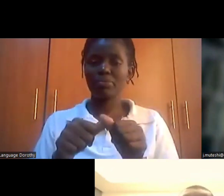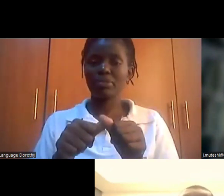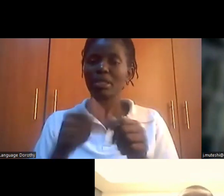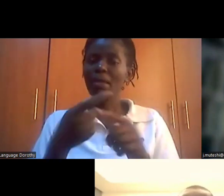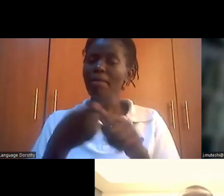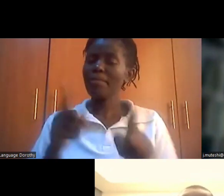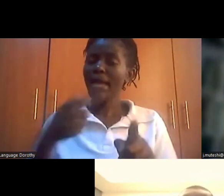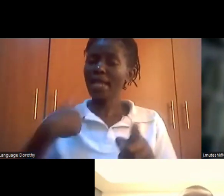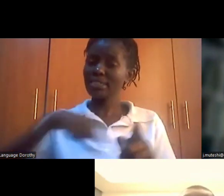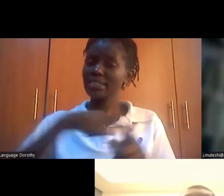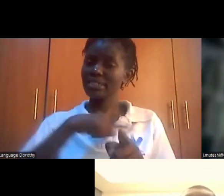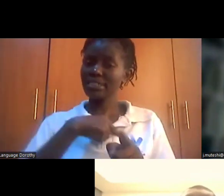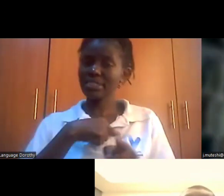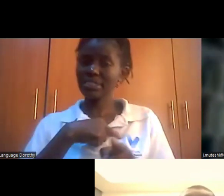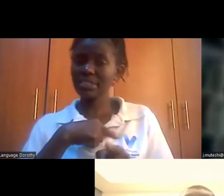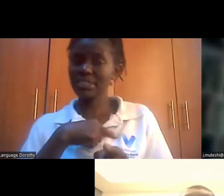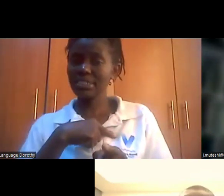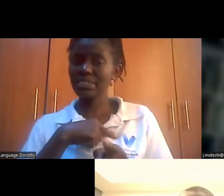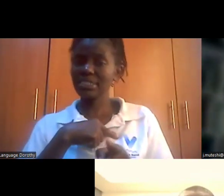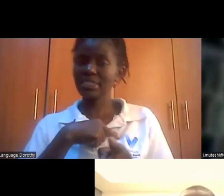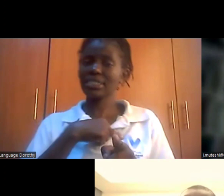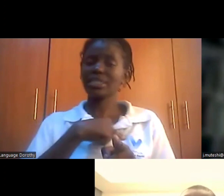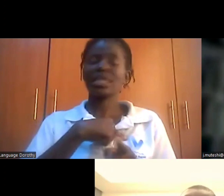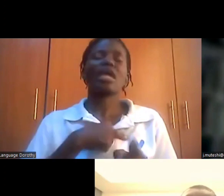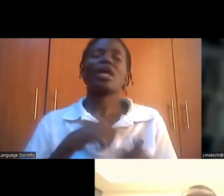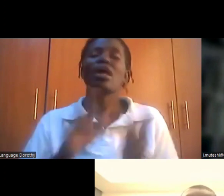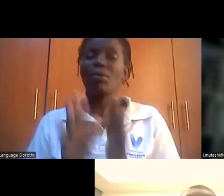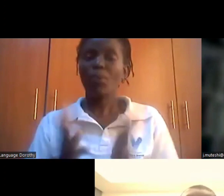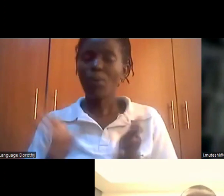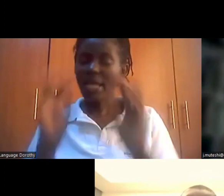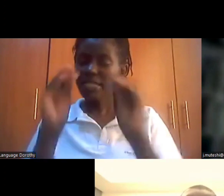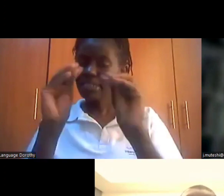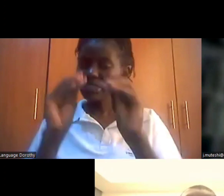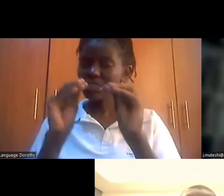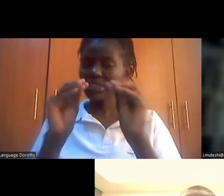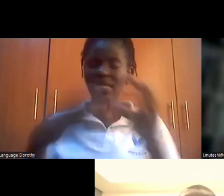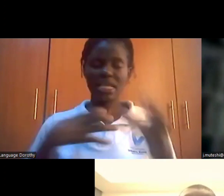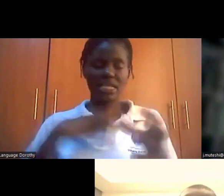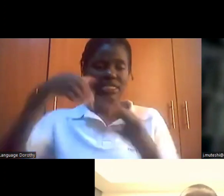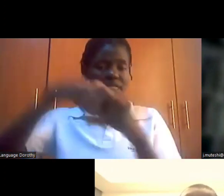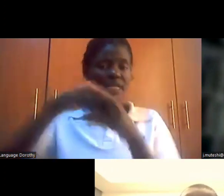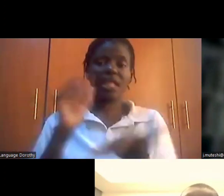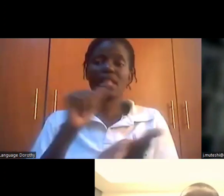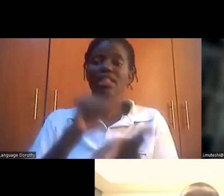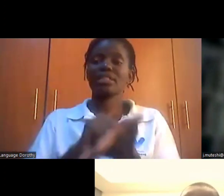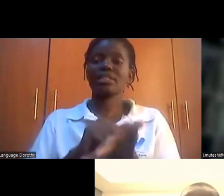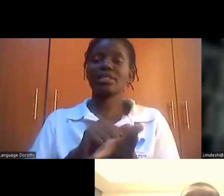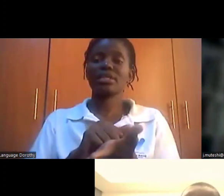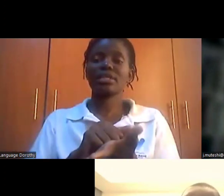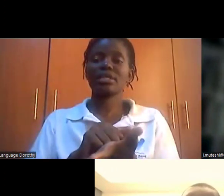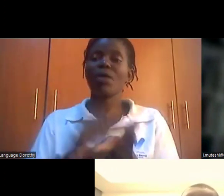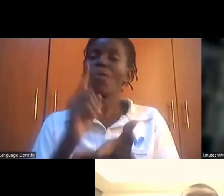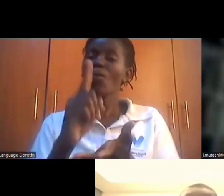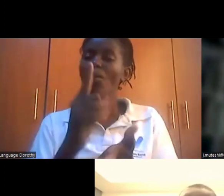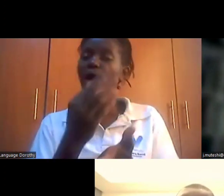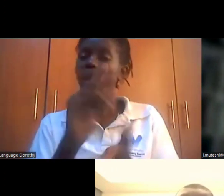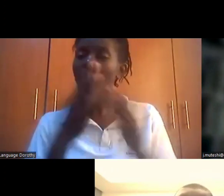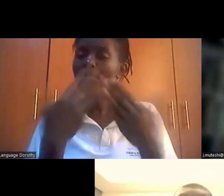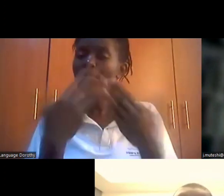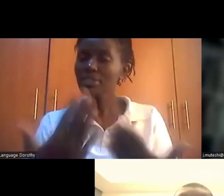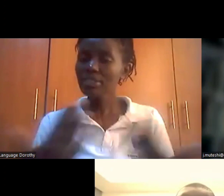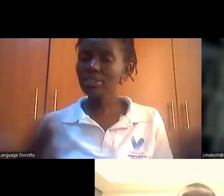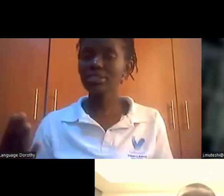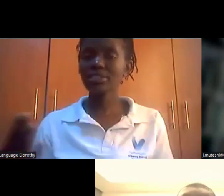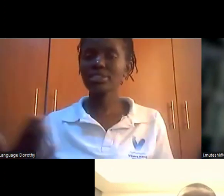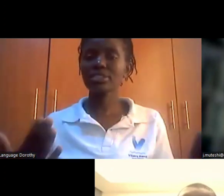actually rich in that. The other thing is, of course, one of the things and the gold standard when it comes to birth